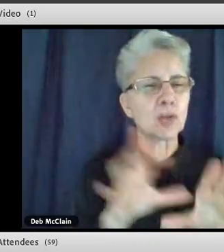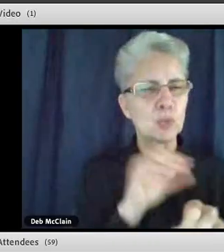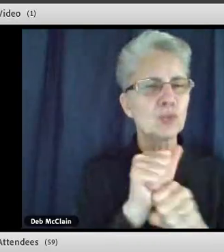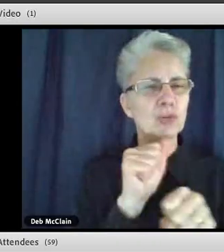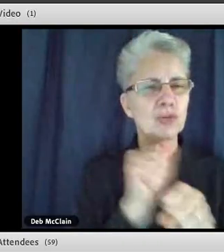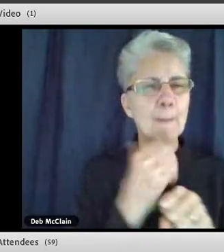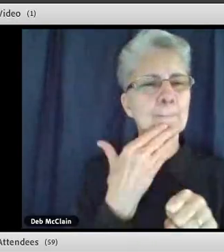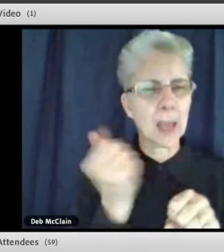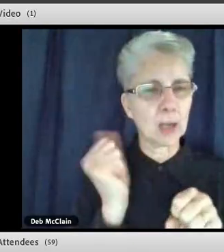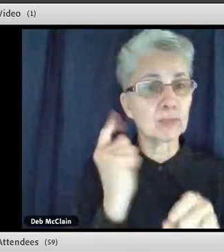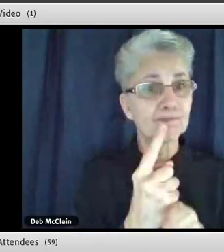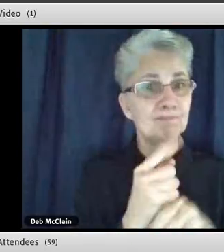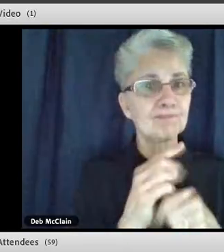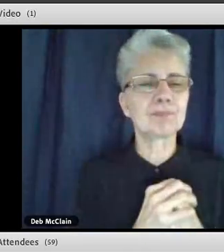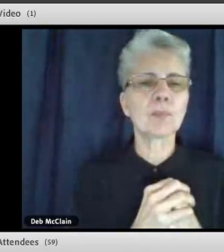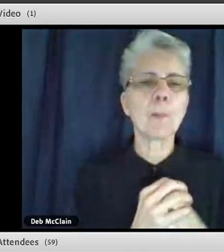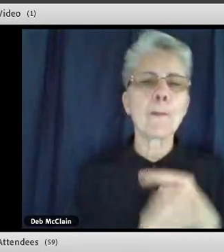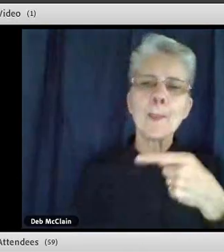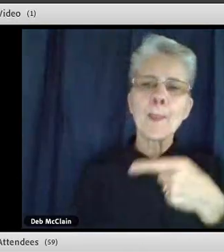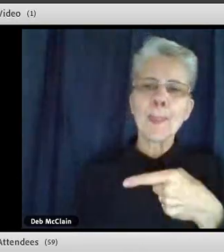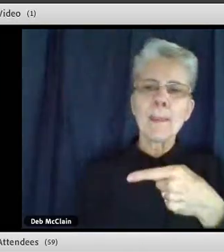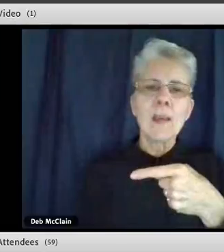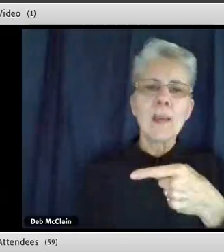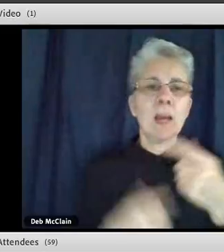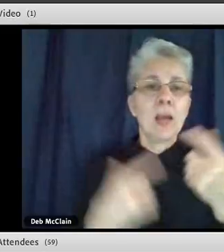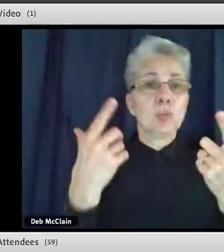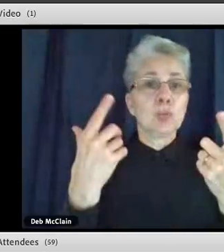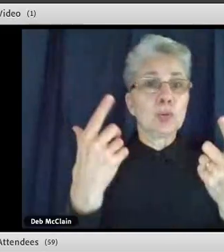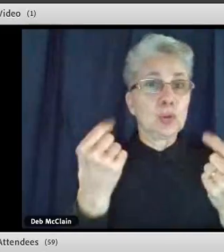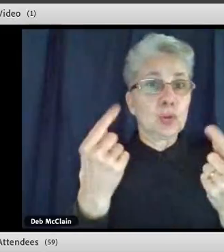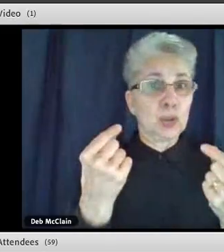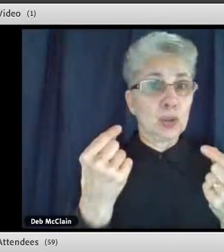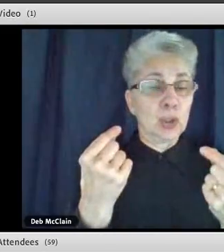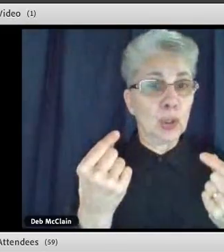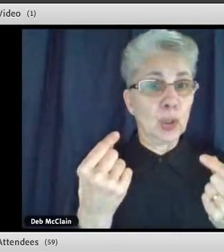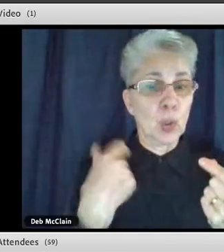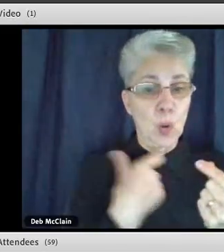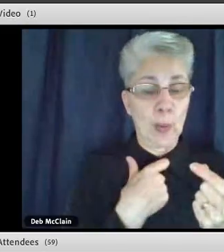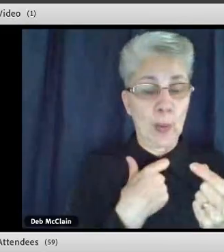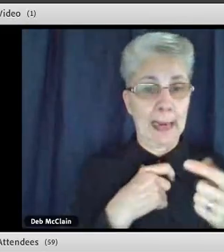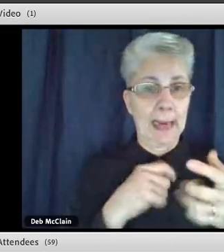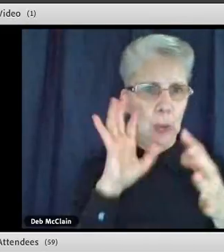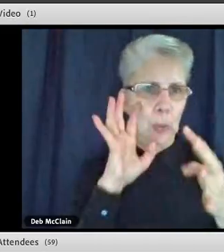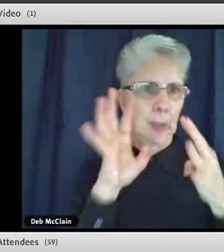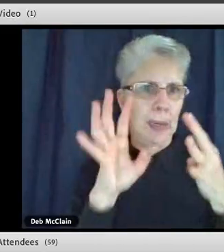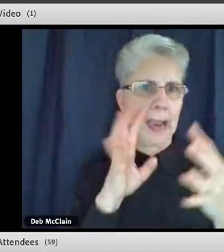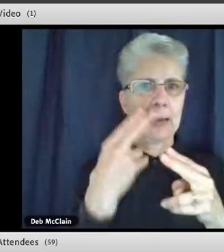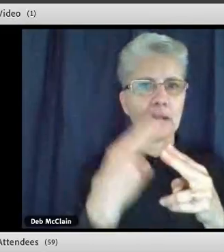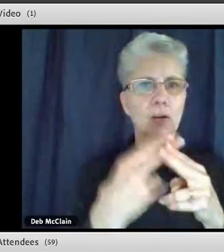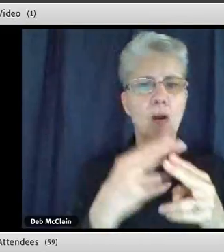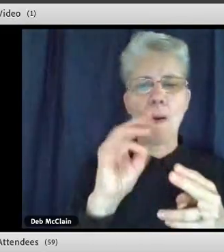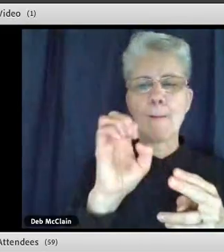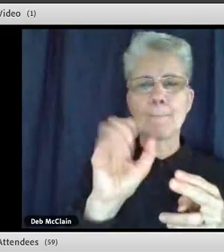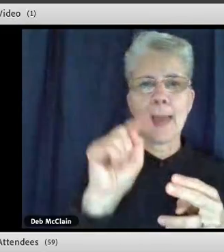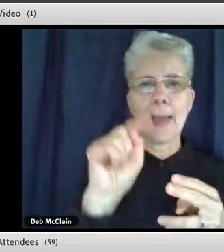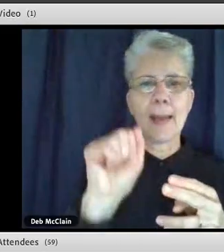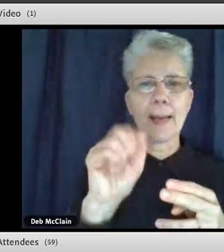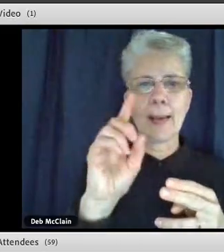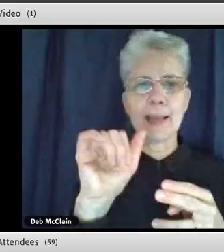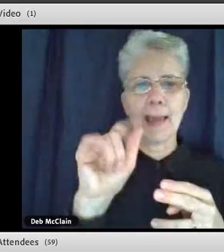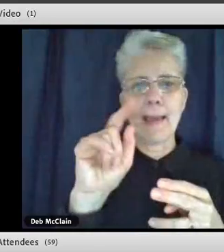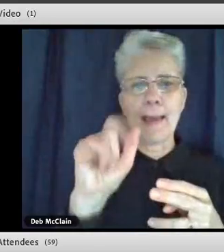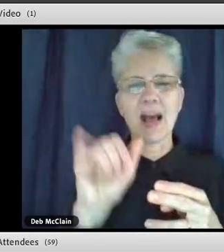right? So what we do as catalogers is we create what's called metadata. Okay? This is a term that's kind